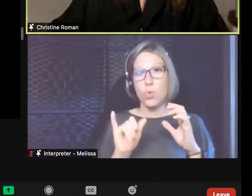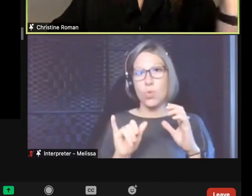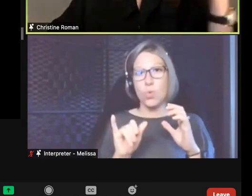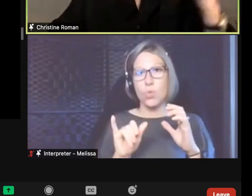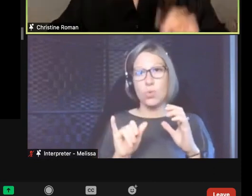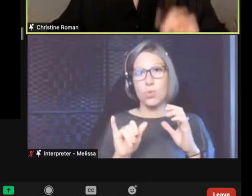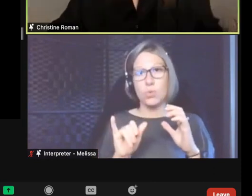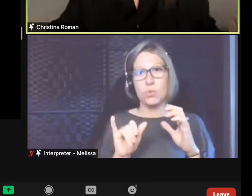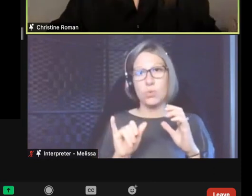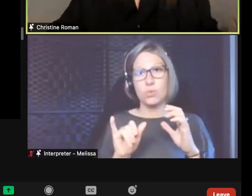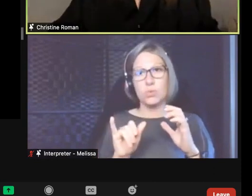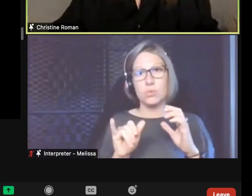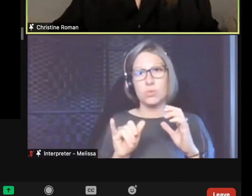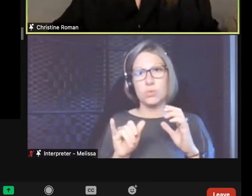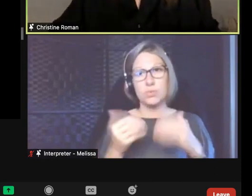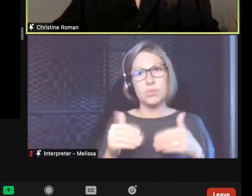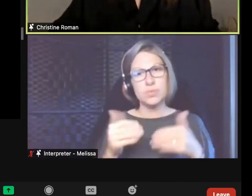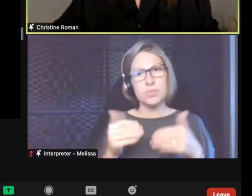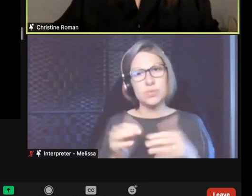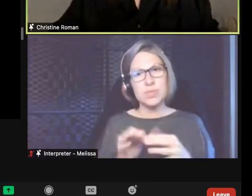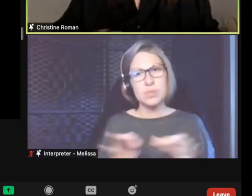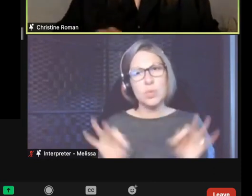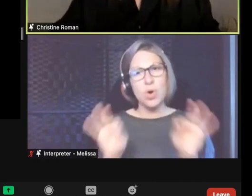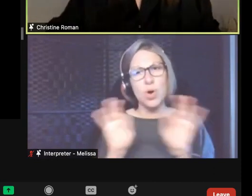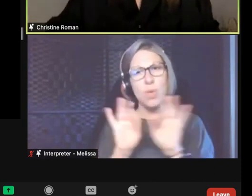a very big deal.